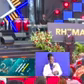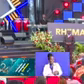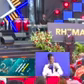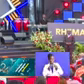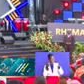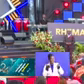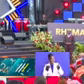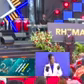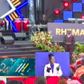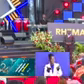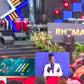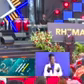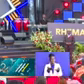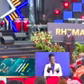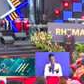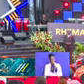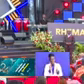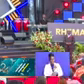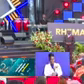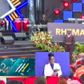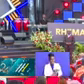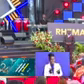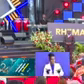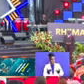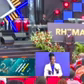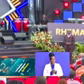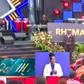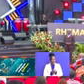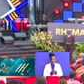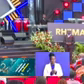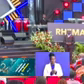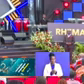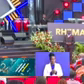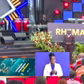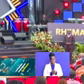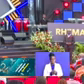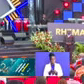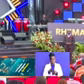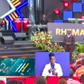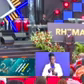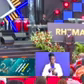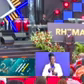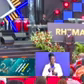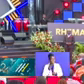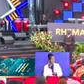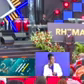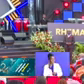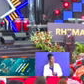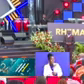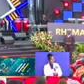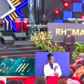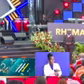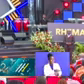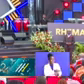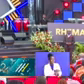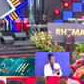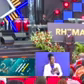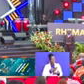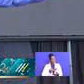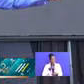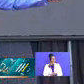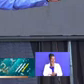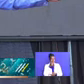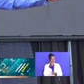the house is there some Nigerians here so so so my by the way my mother is a Nigerian so my auntie I'm